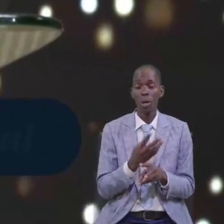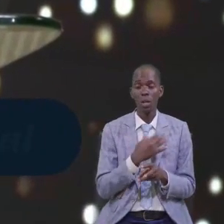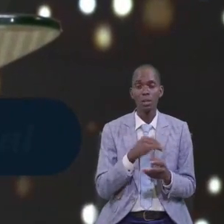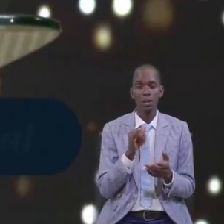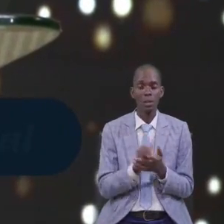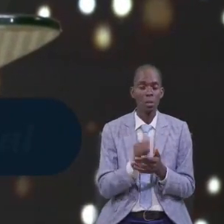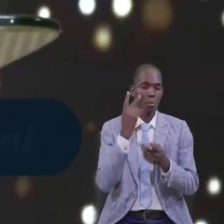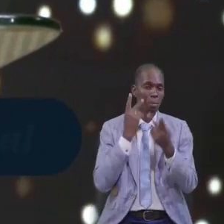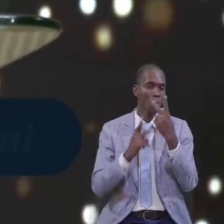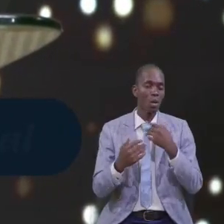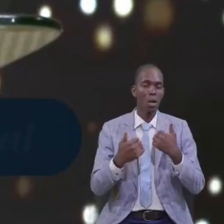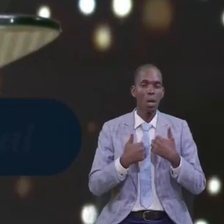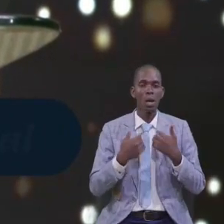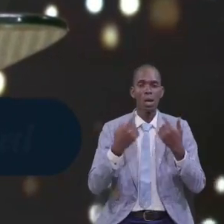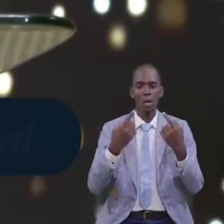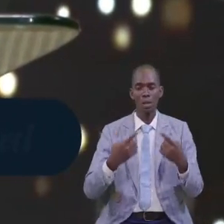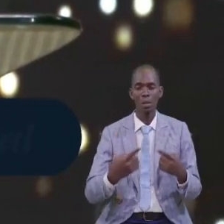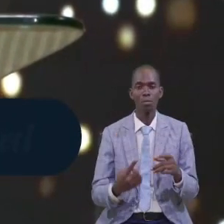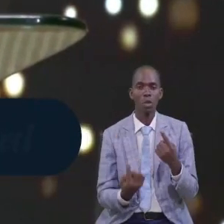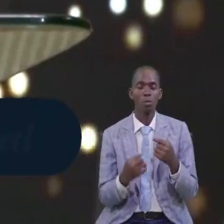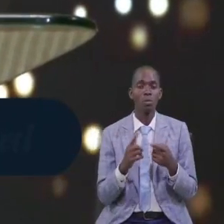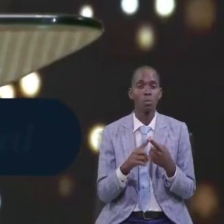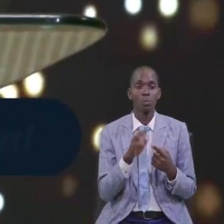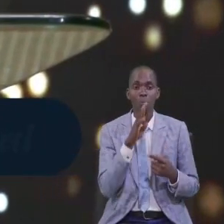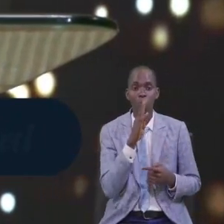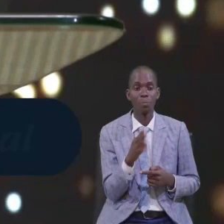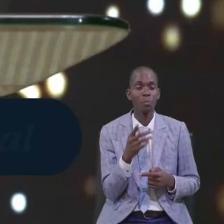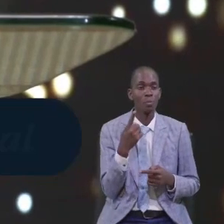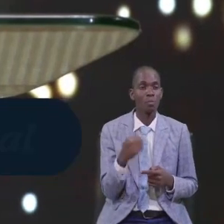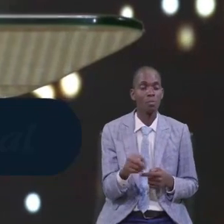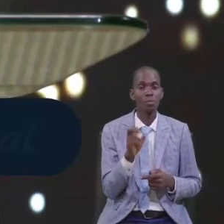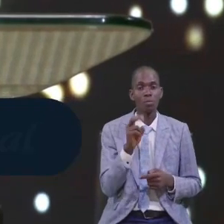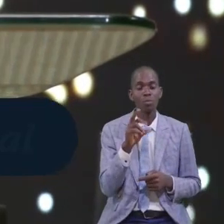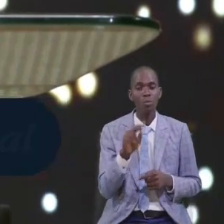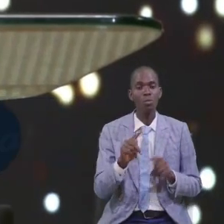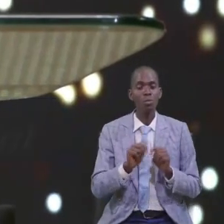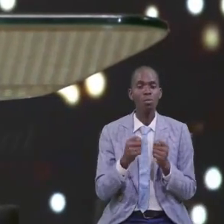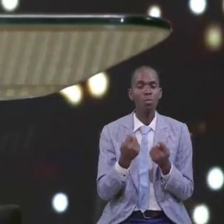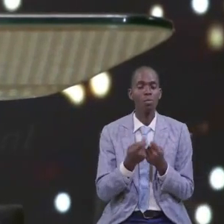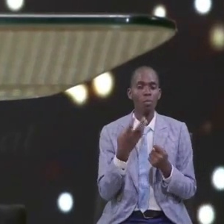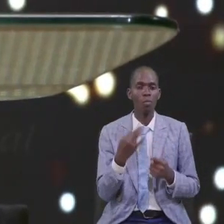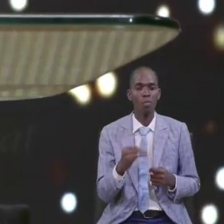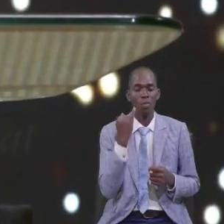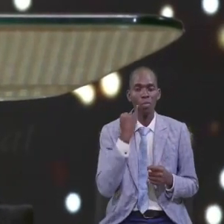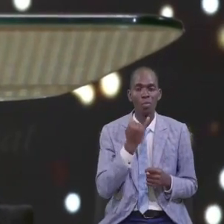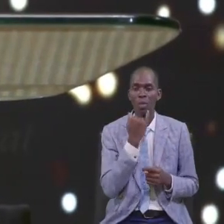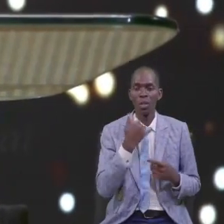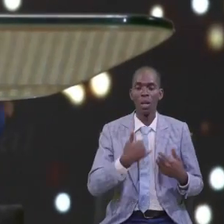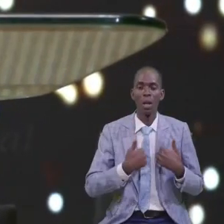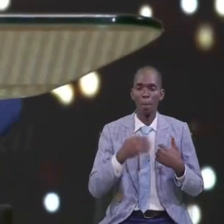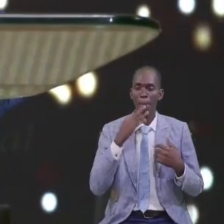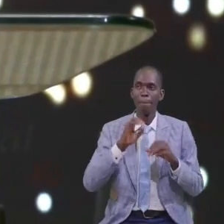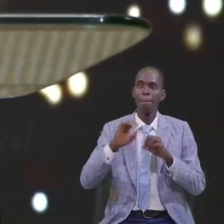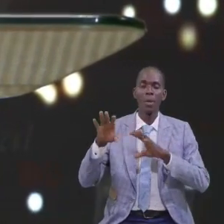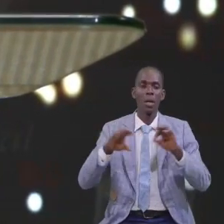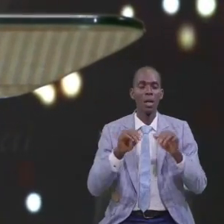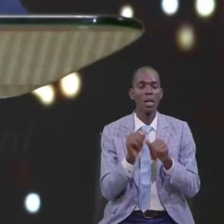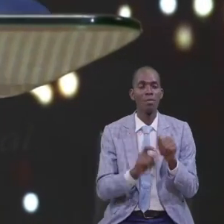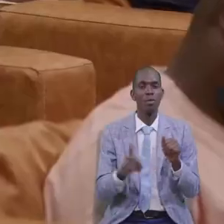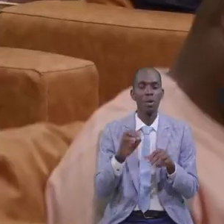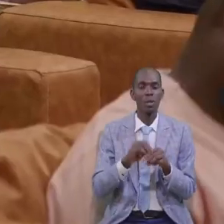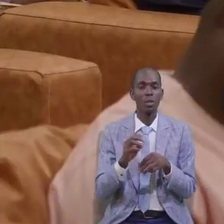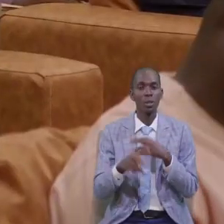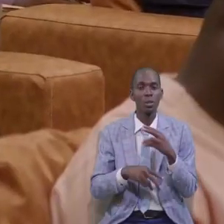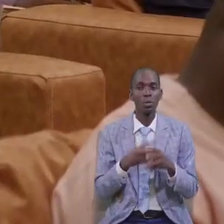The children of Israel, their 12 tribes, had been scattered in different parts of the world. Even the